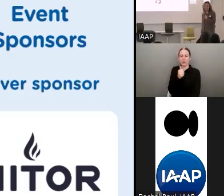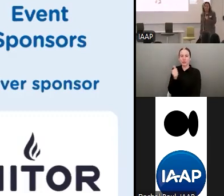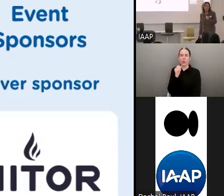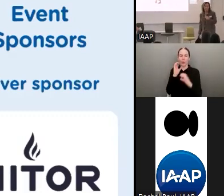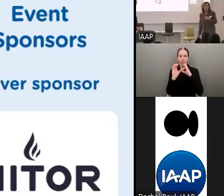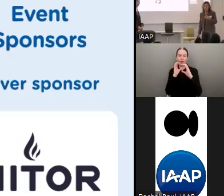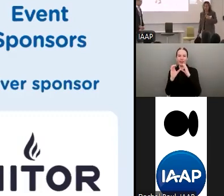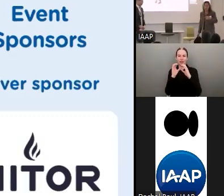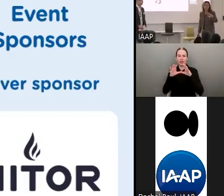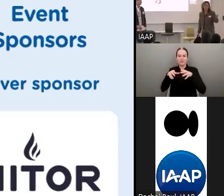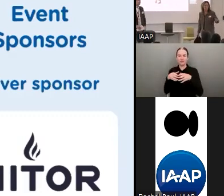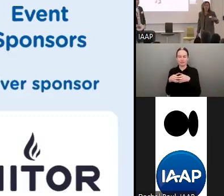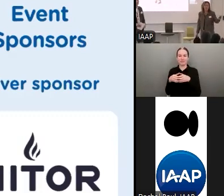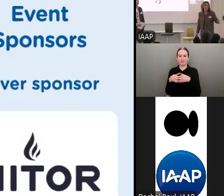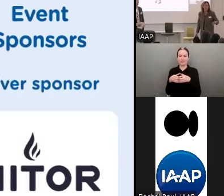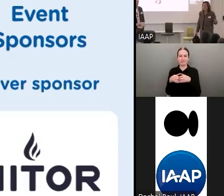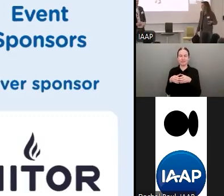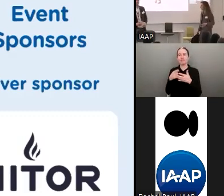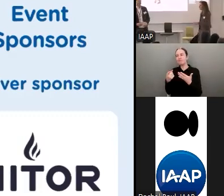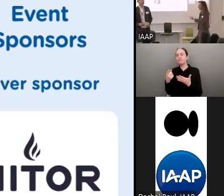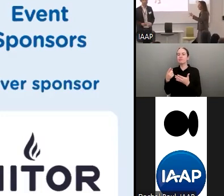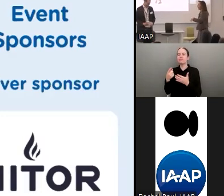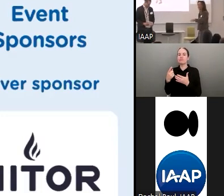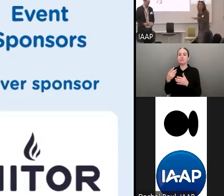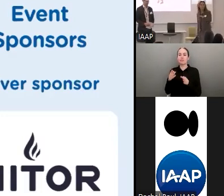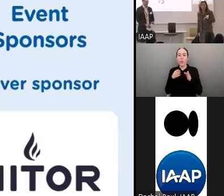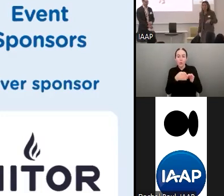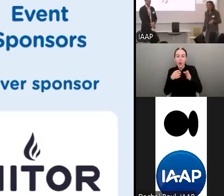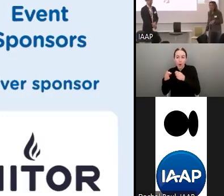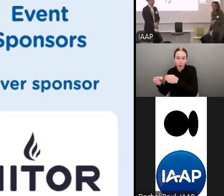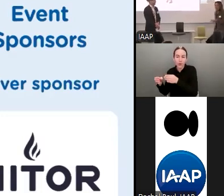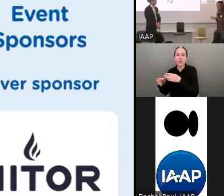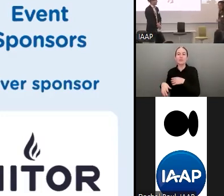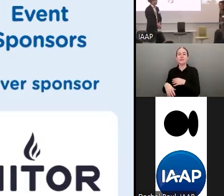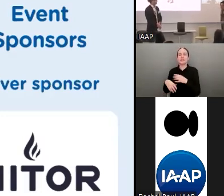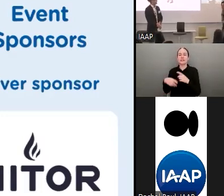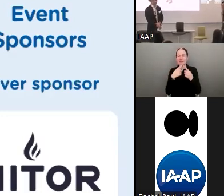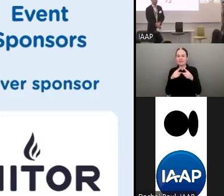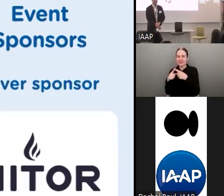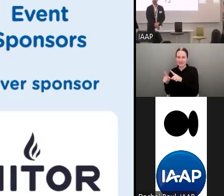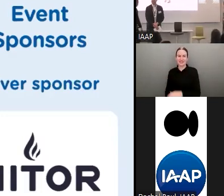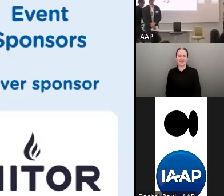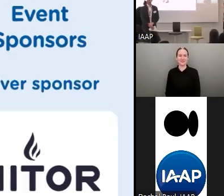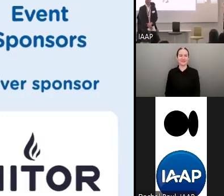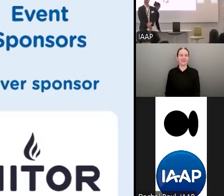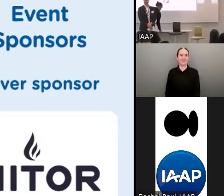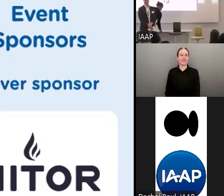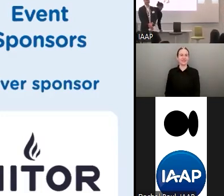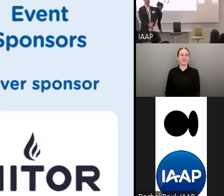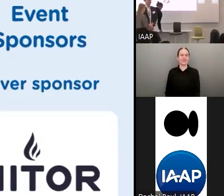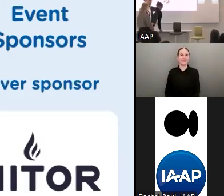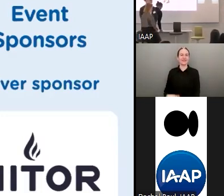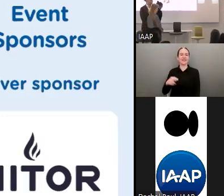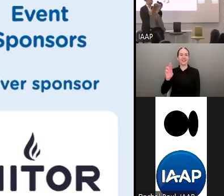to me, like they're talking about roads and things, but they're actually also doing this. And Rebecka Nilsen, who is from the